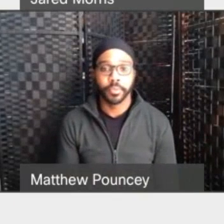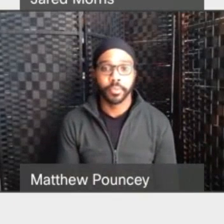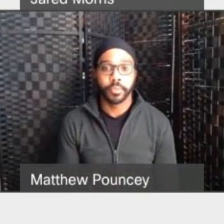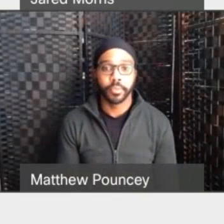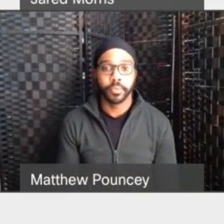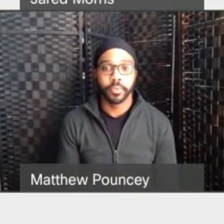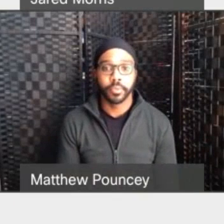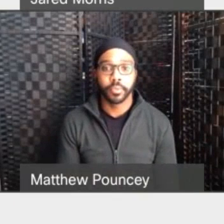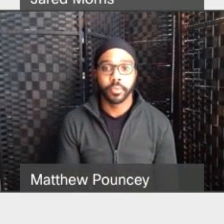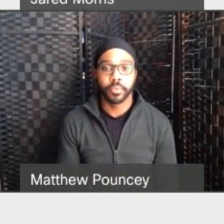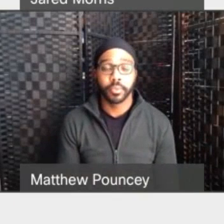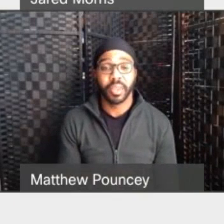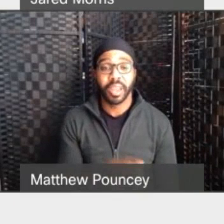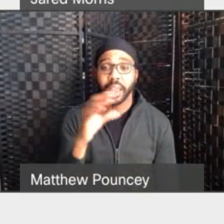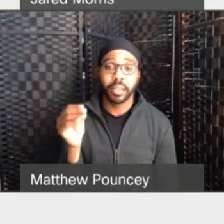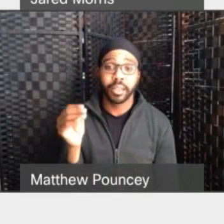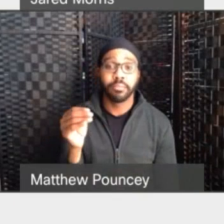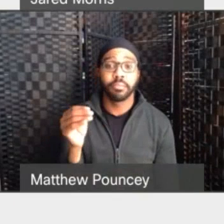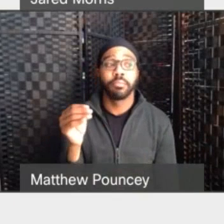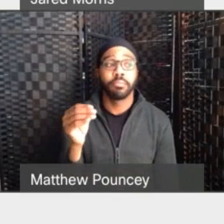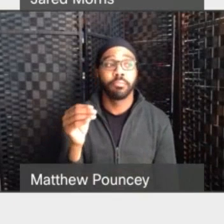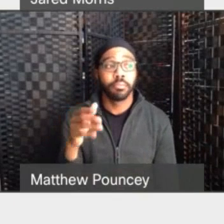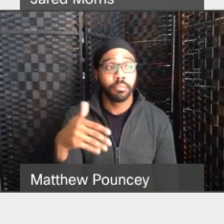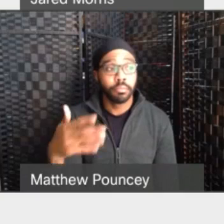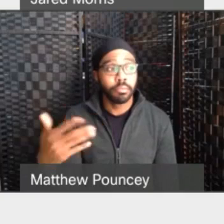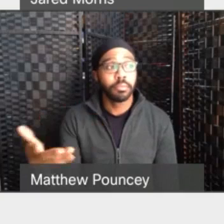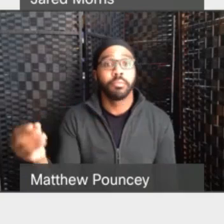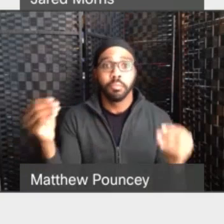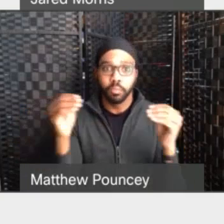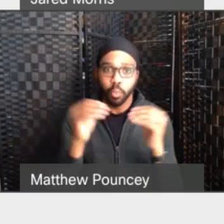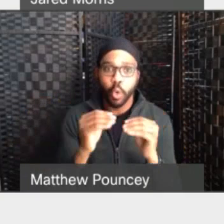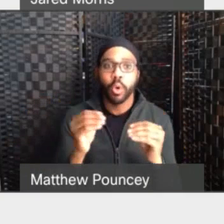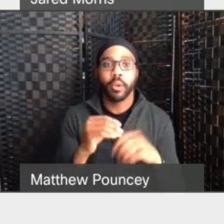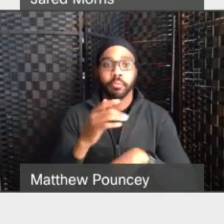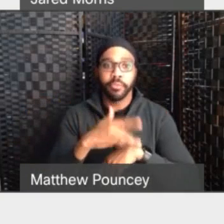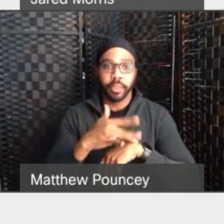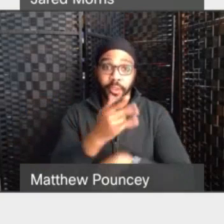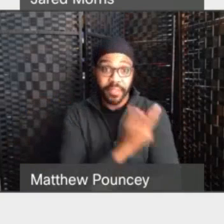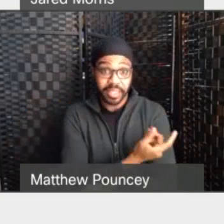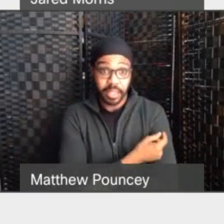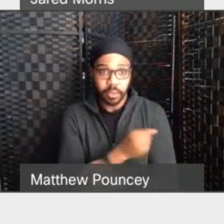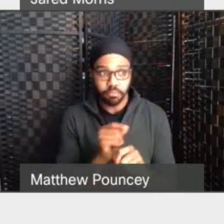And, as more vaccine becomes available, it will be